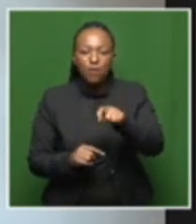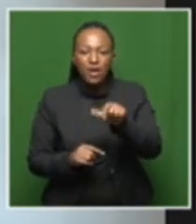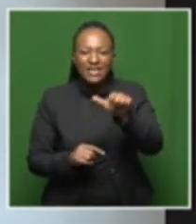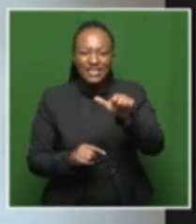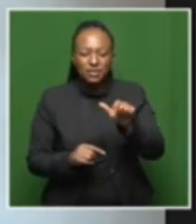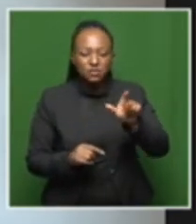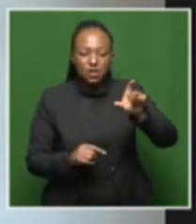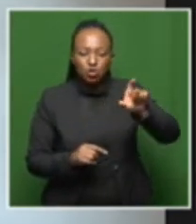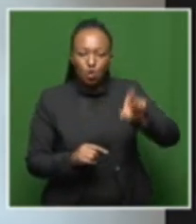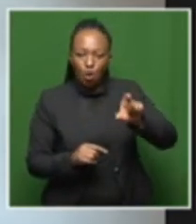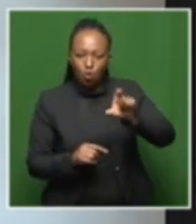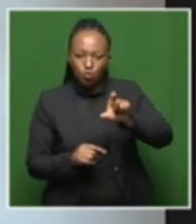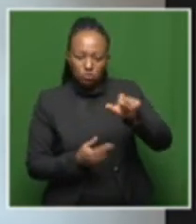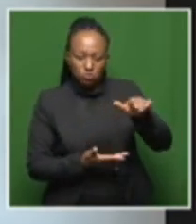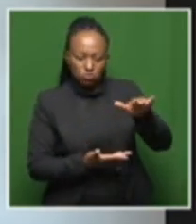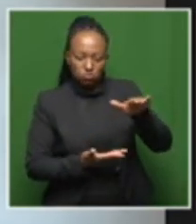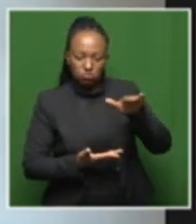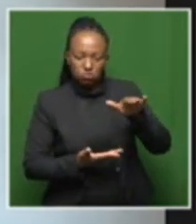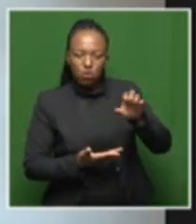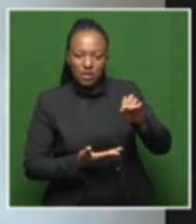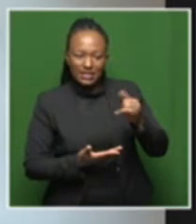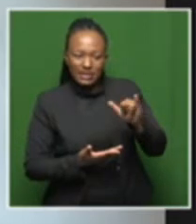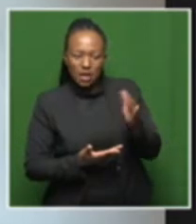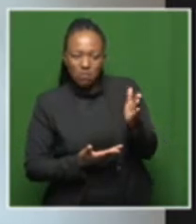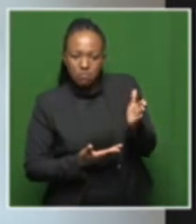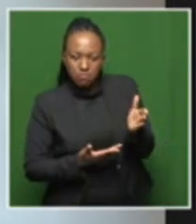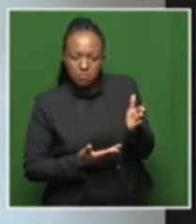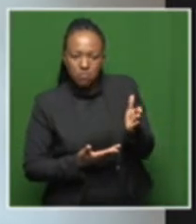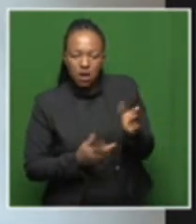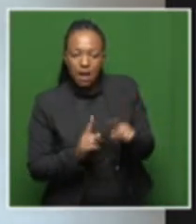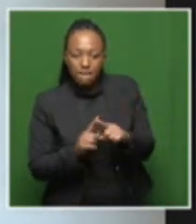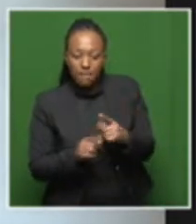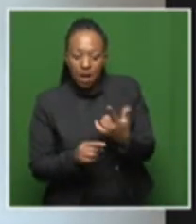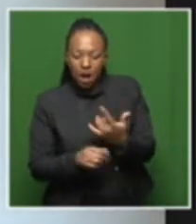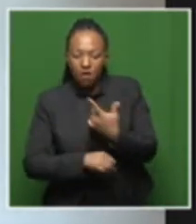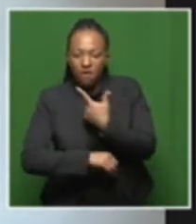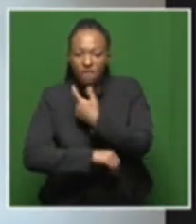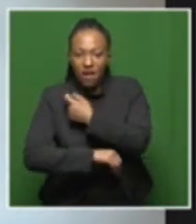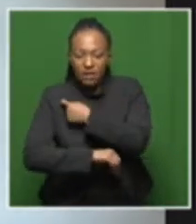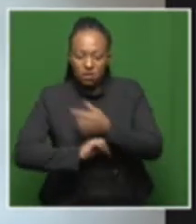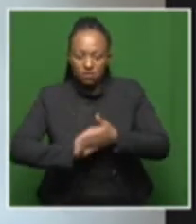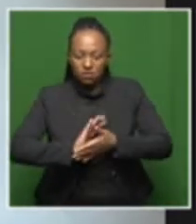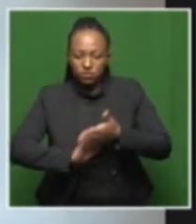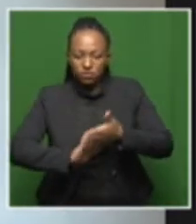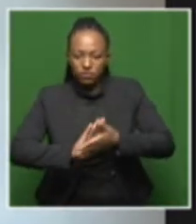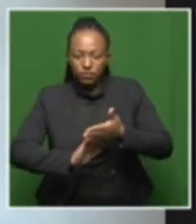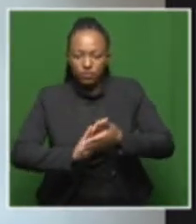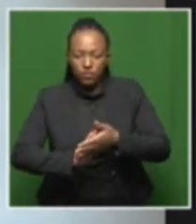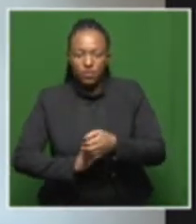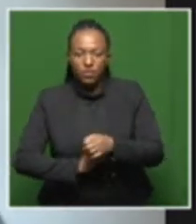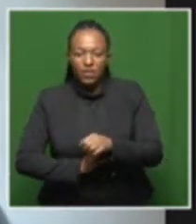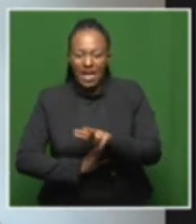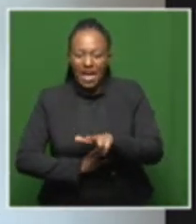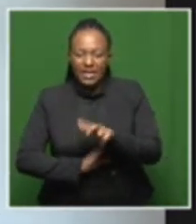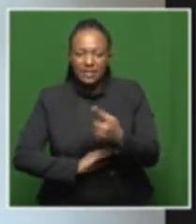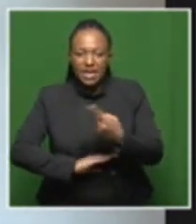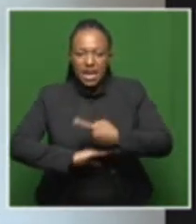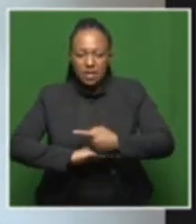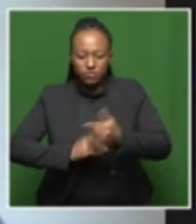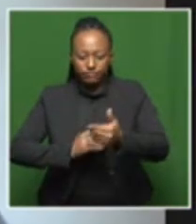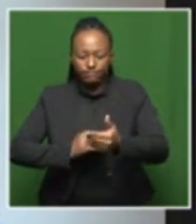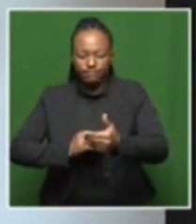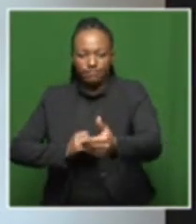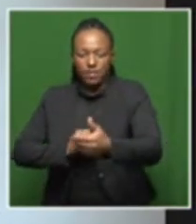doses, which at the current rate of vaccination that's gearing up is about 18 days of vaccine in the